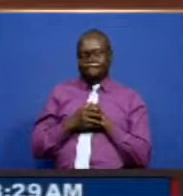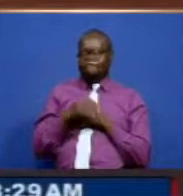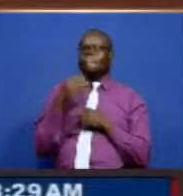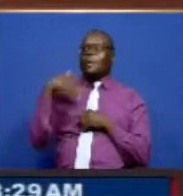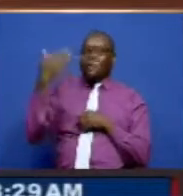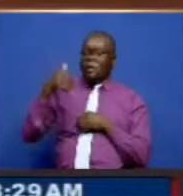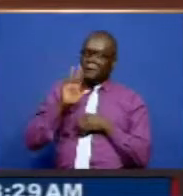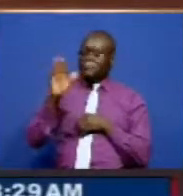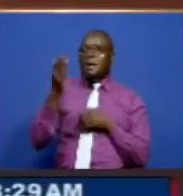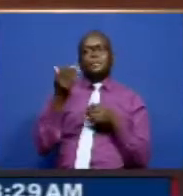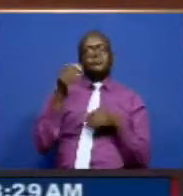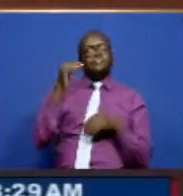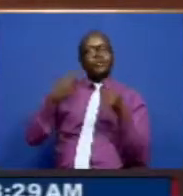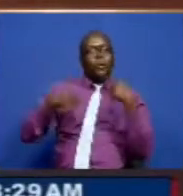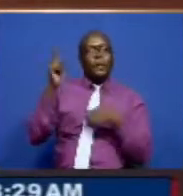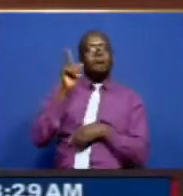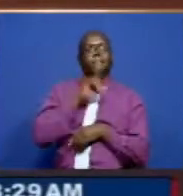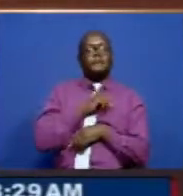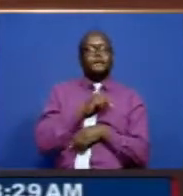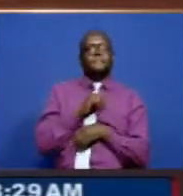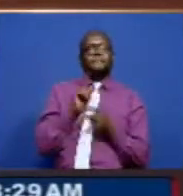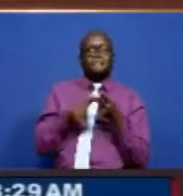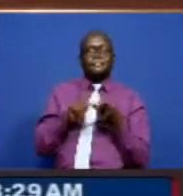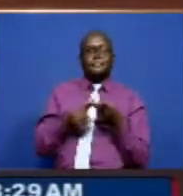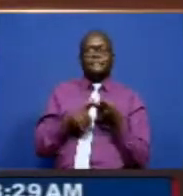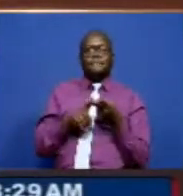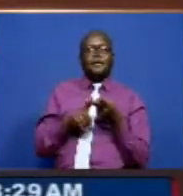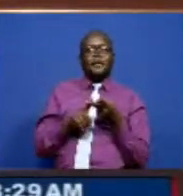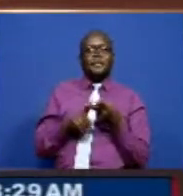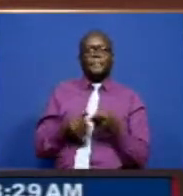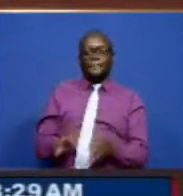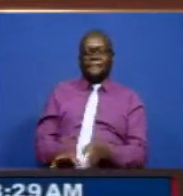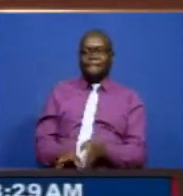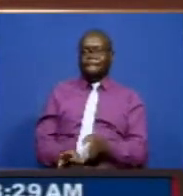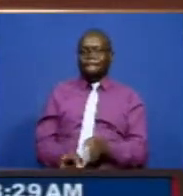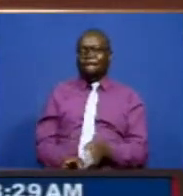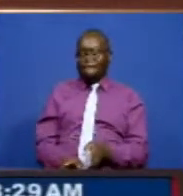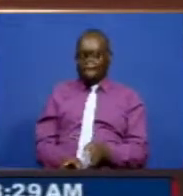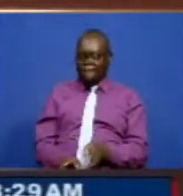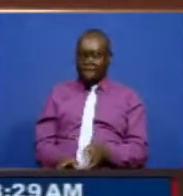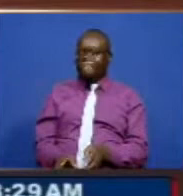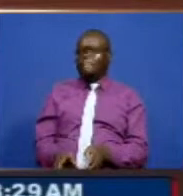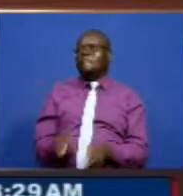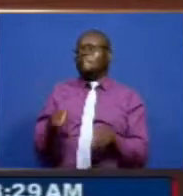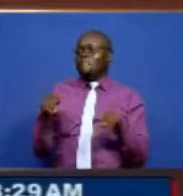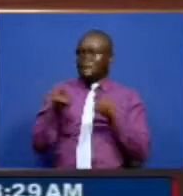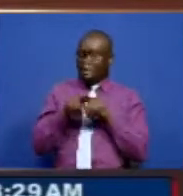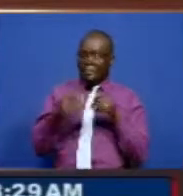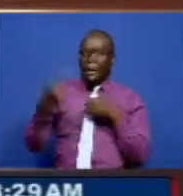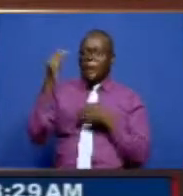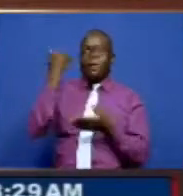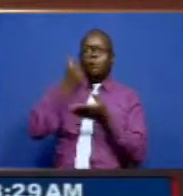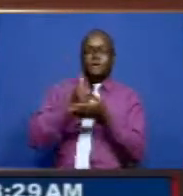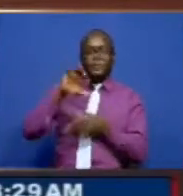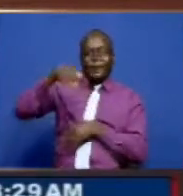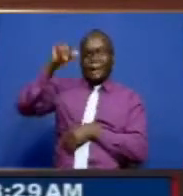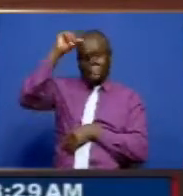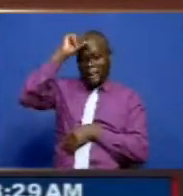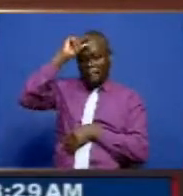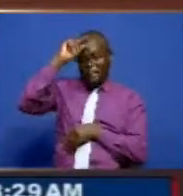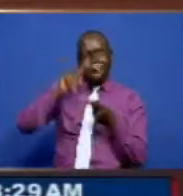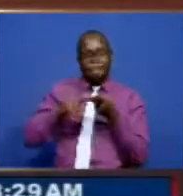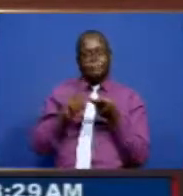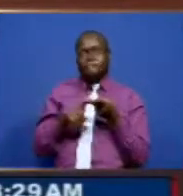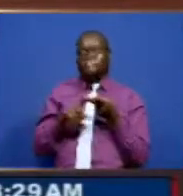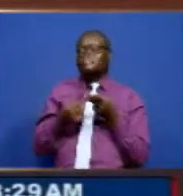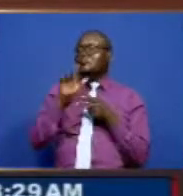always her way or the highway. This has caused ridicule and disrepute to the high office of the county governor. Therefore,